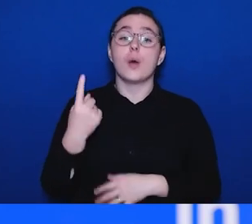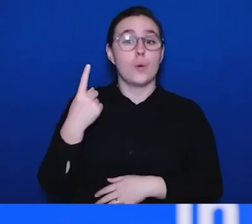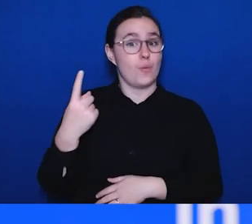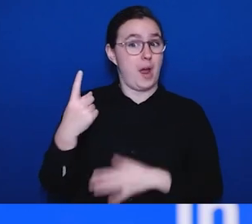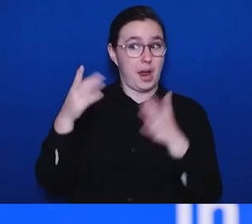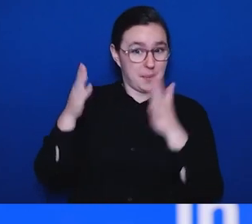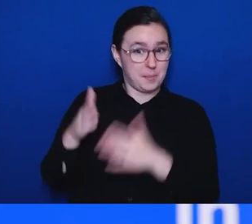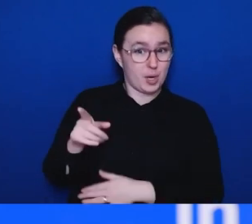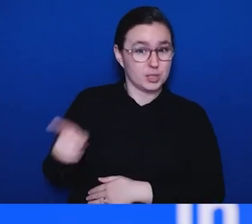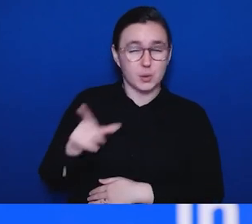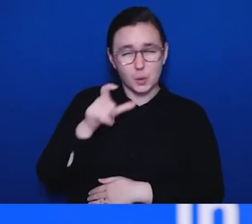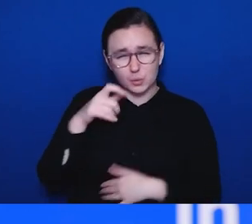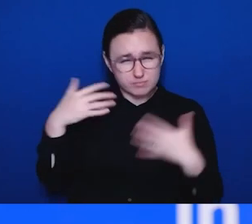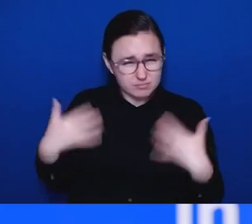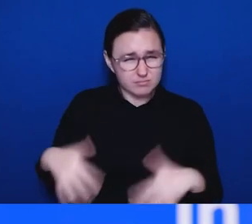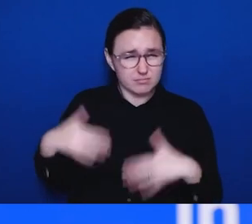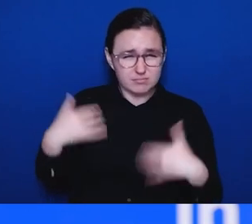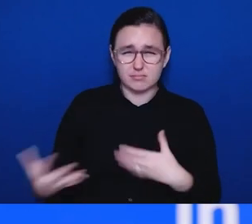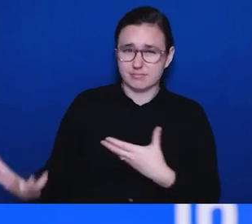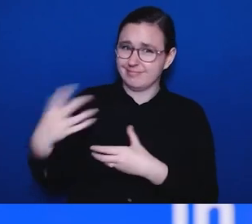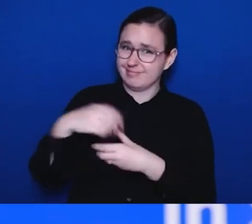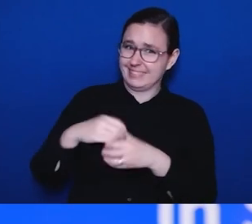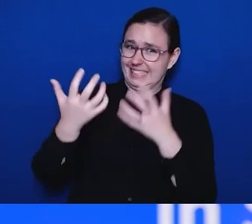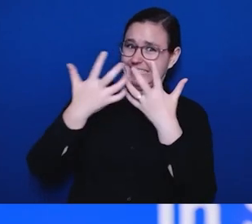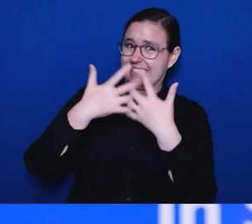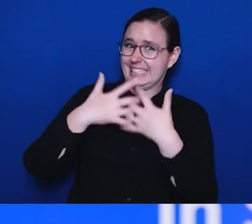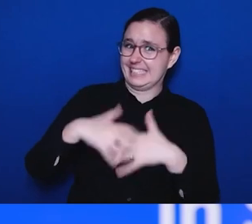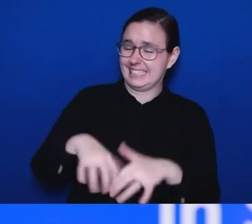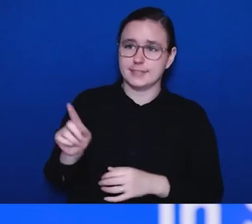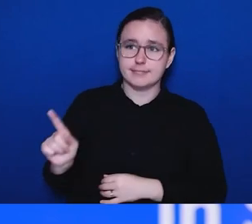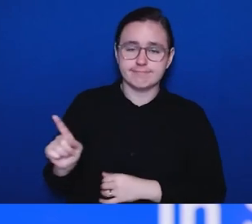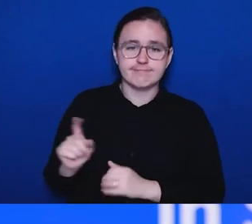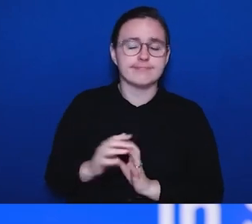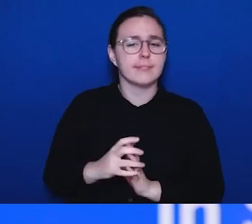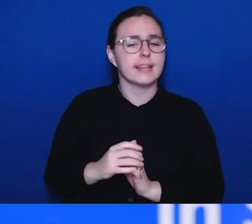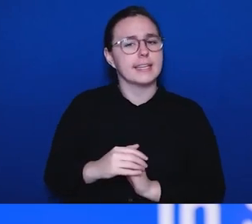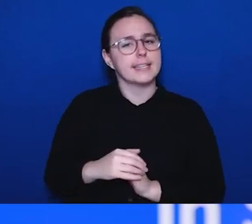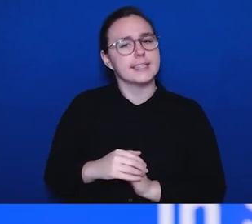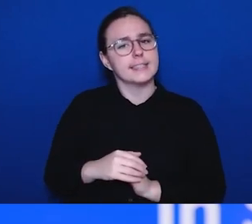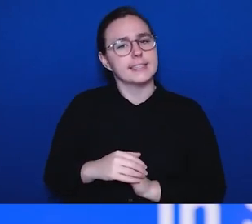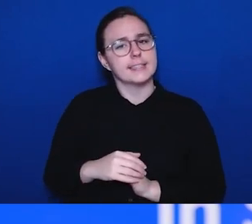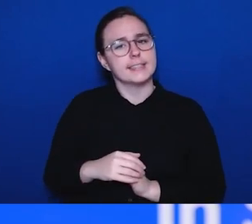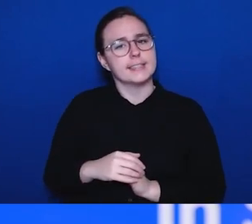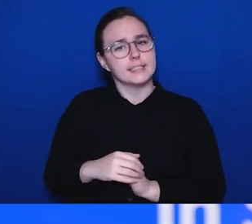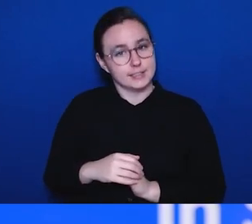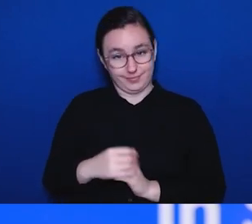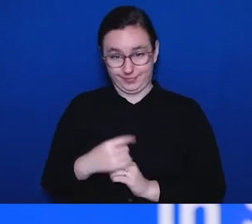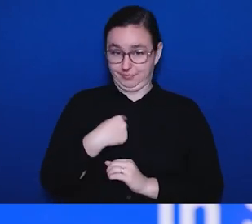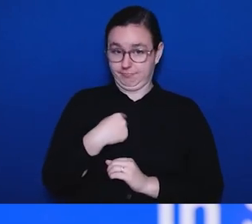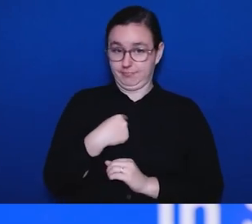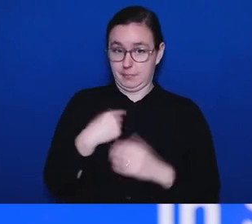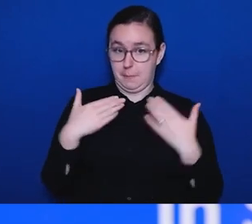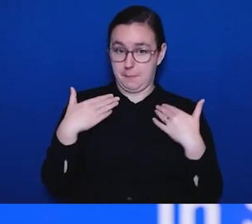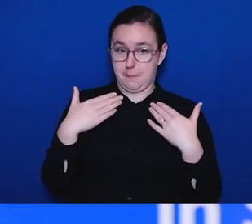pretty happy today. And I think one of the people who has been instrumental in making this happen, I